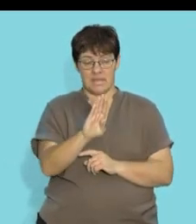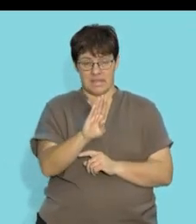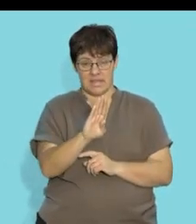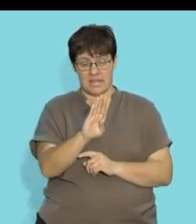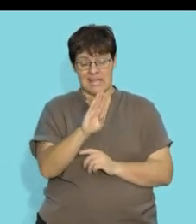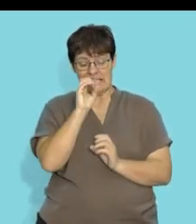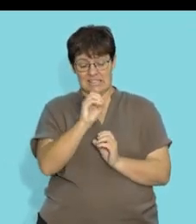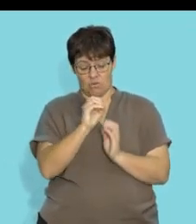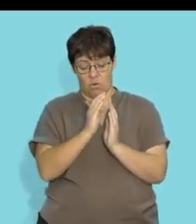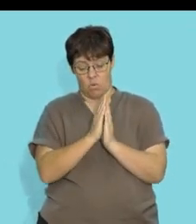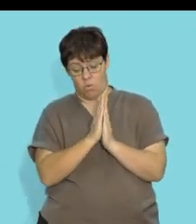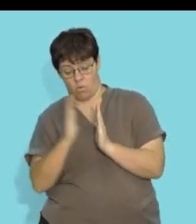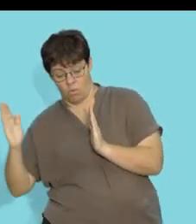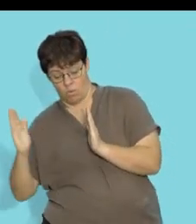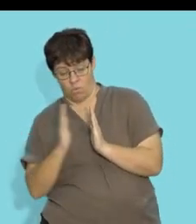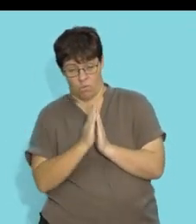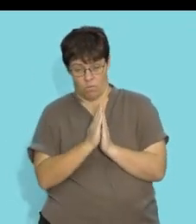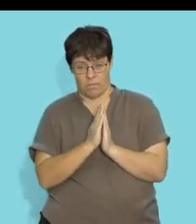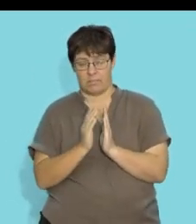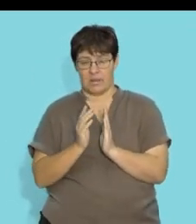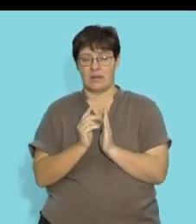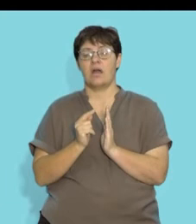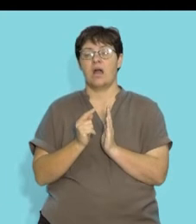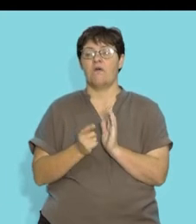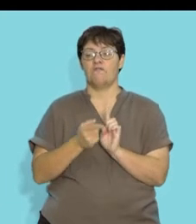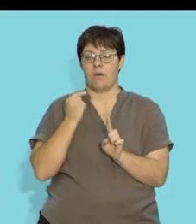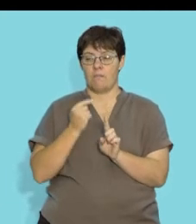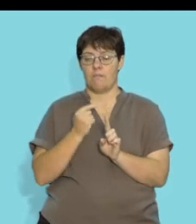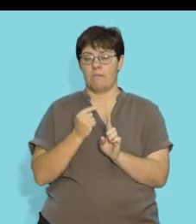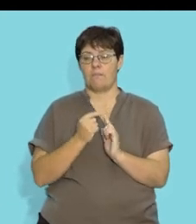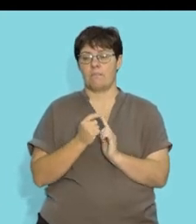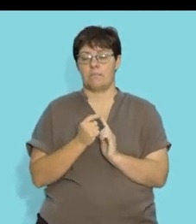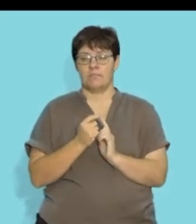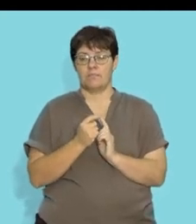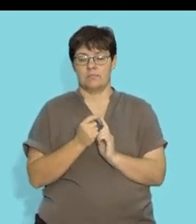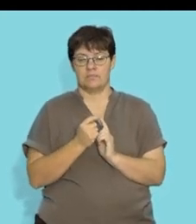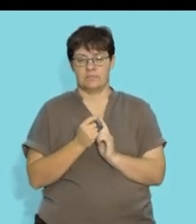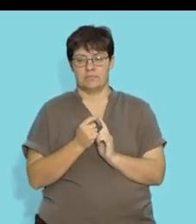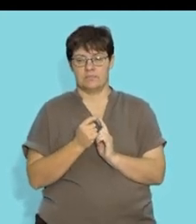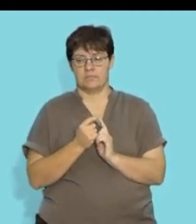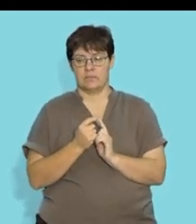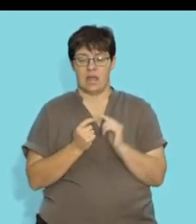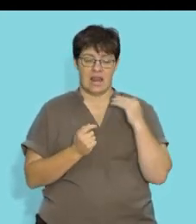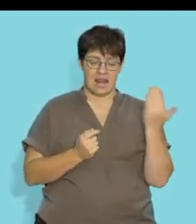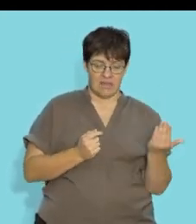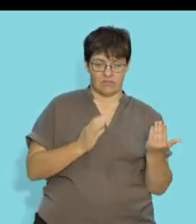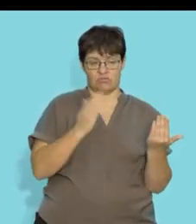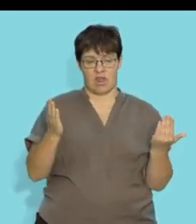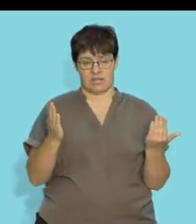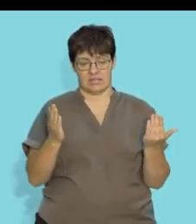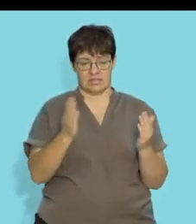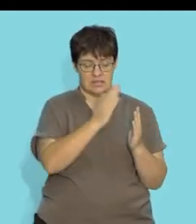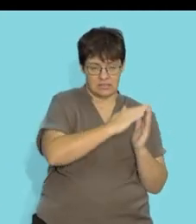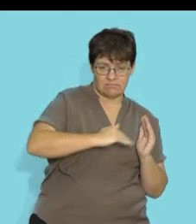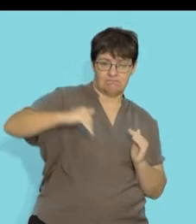if b is greater than 0, we say that the graph moves upwards from left